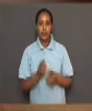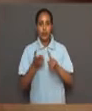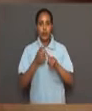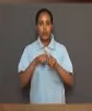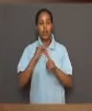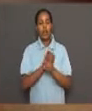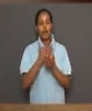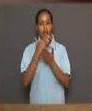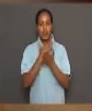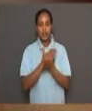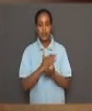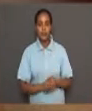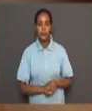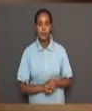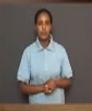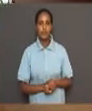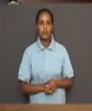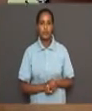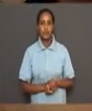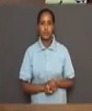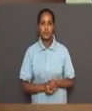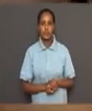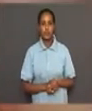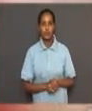Let's get back to our lesson.